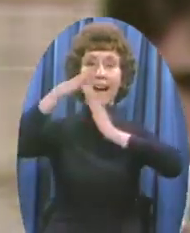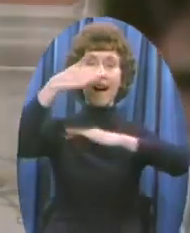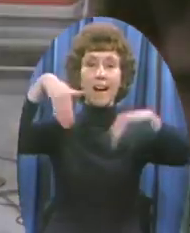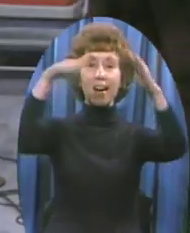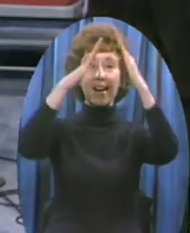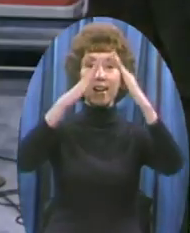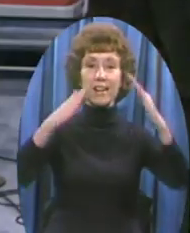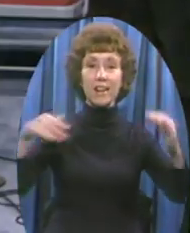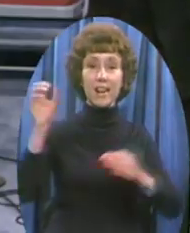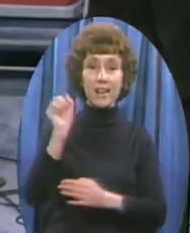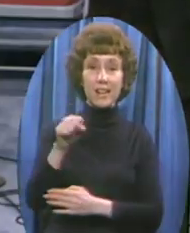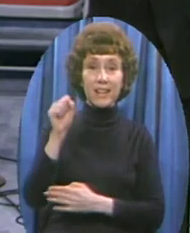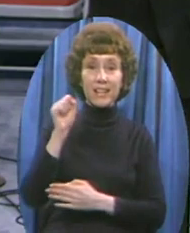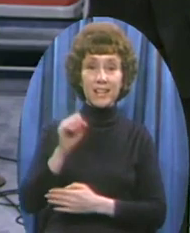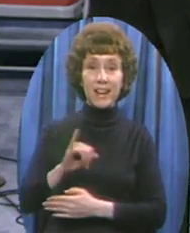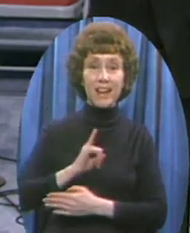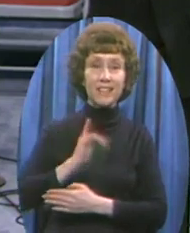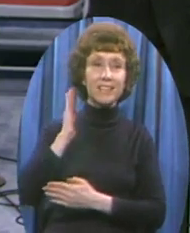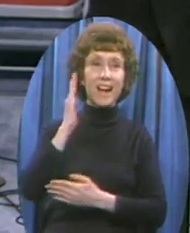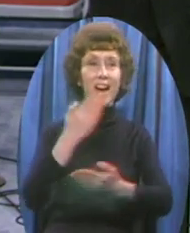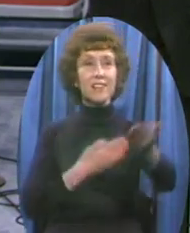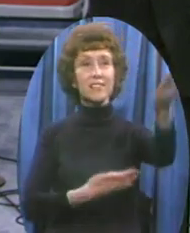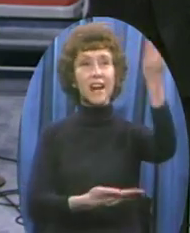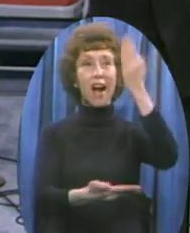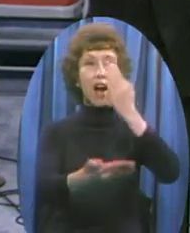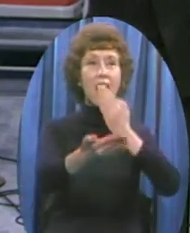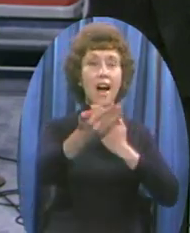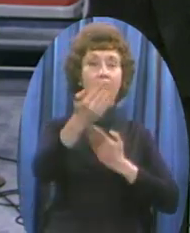back. Yes, I'll